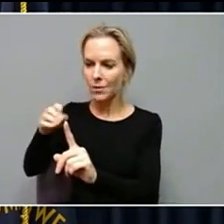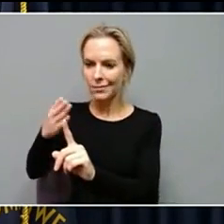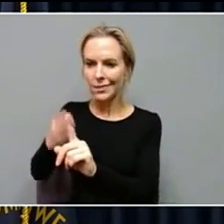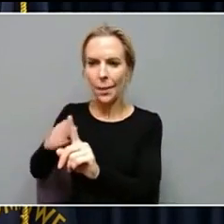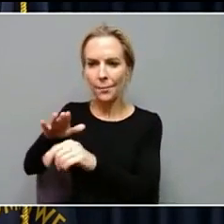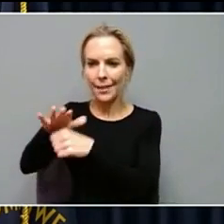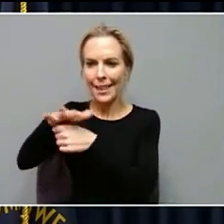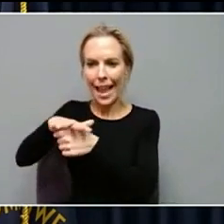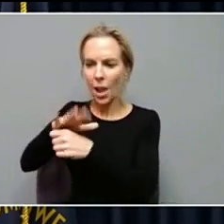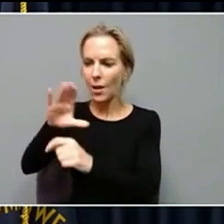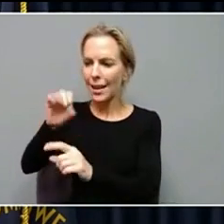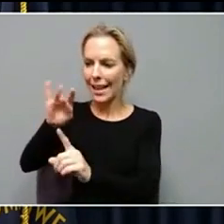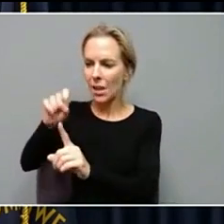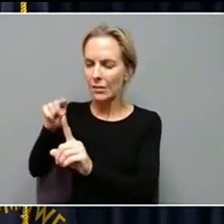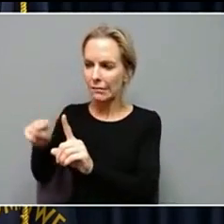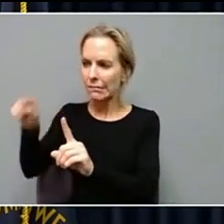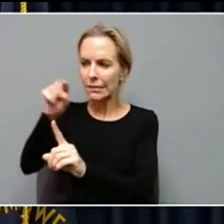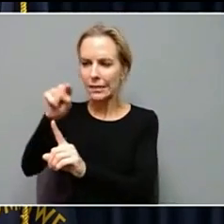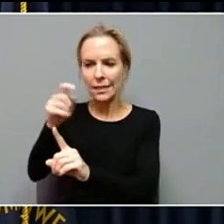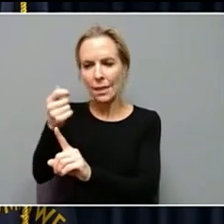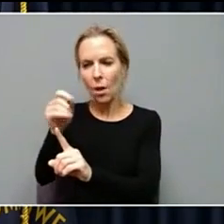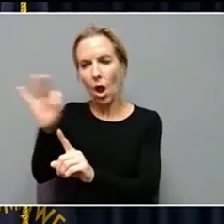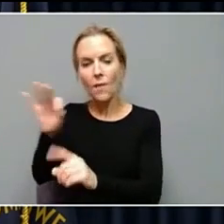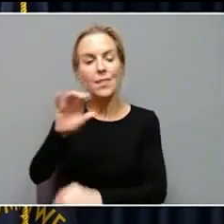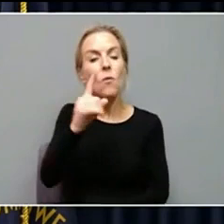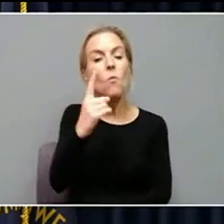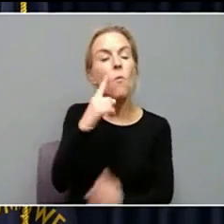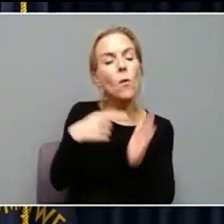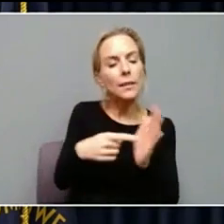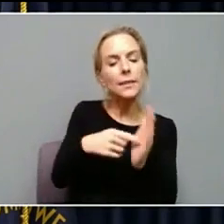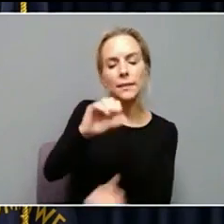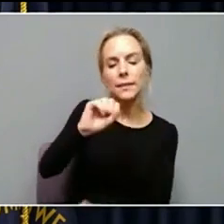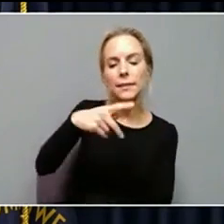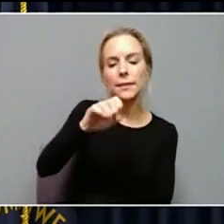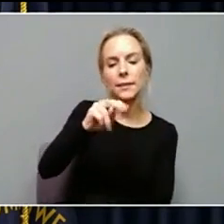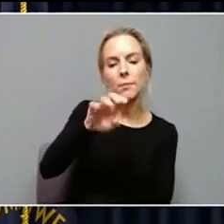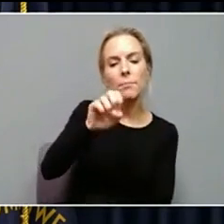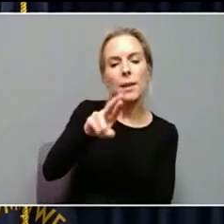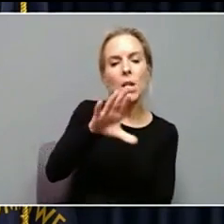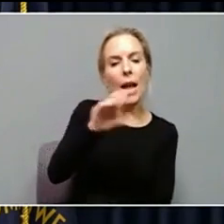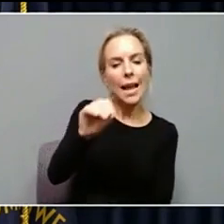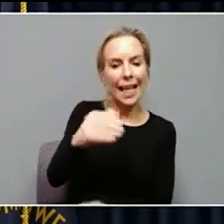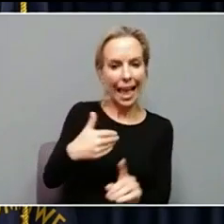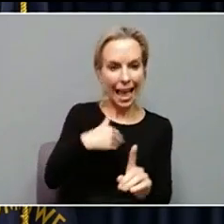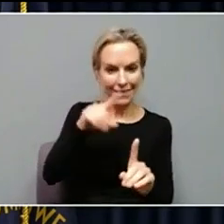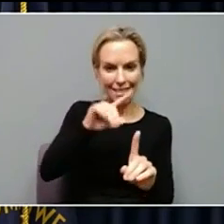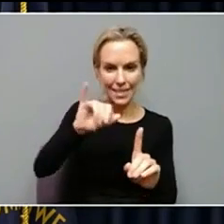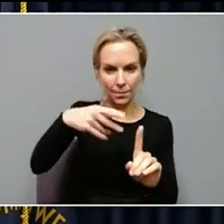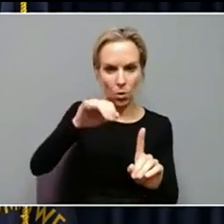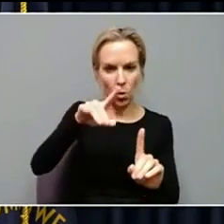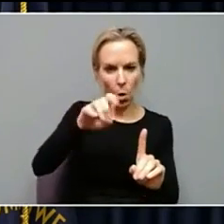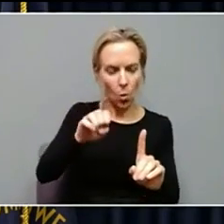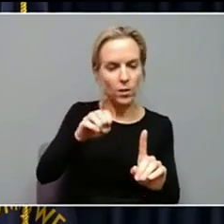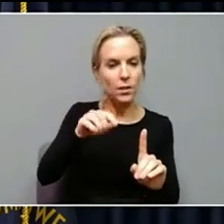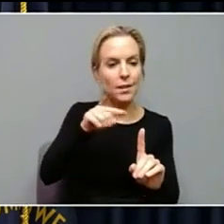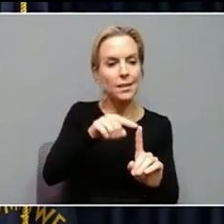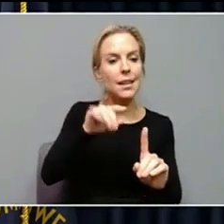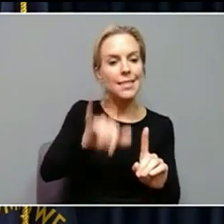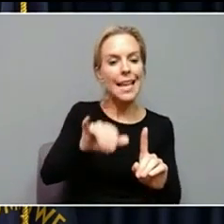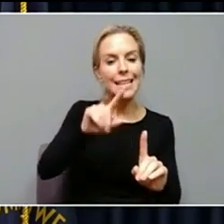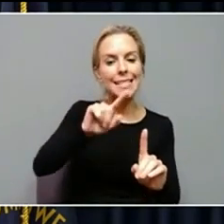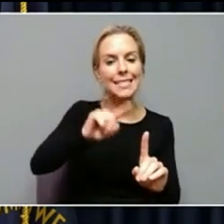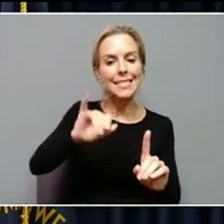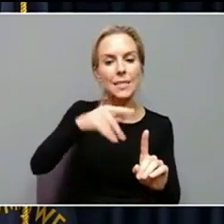be off a ton. Spencer County is one of those. There is a zip code there, and I believe the people in that zip code who